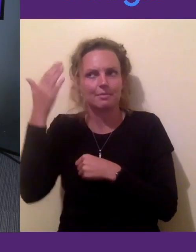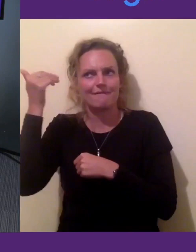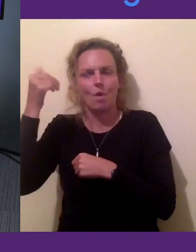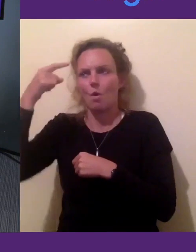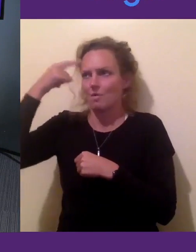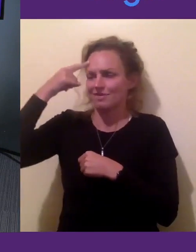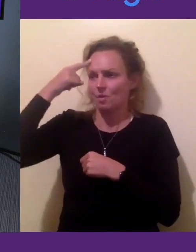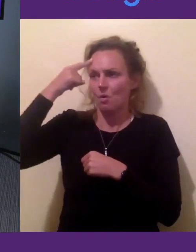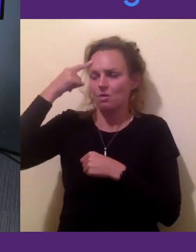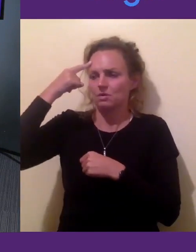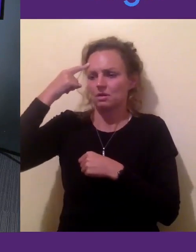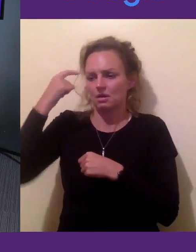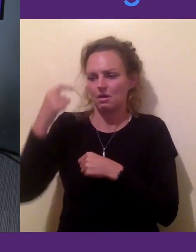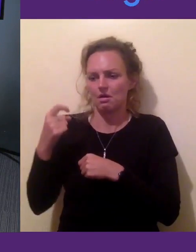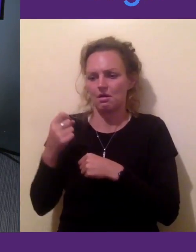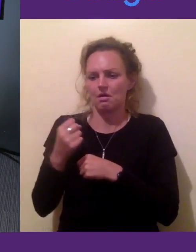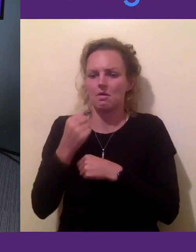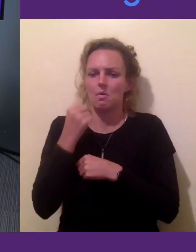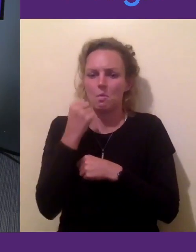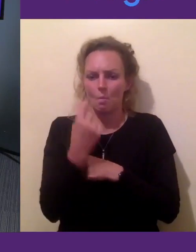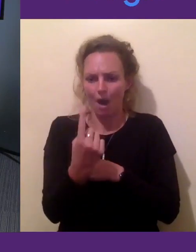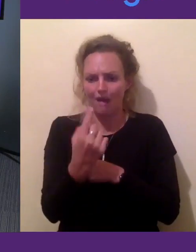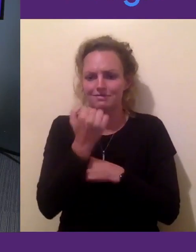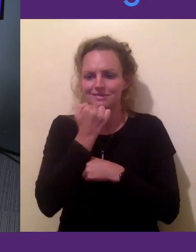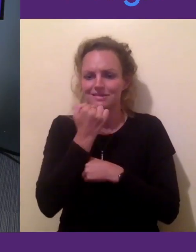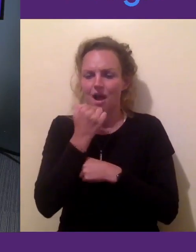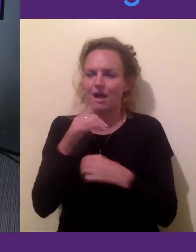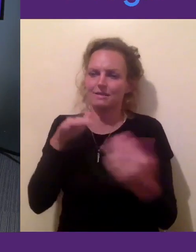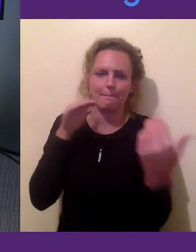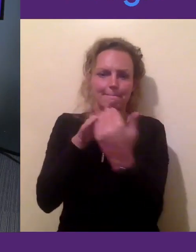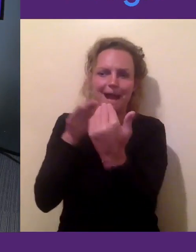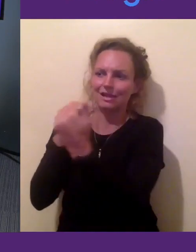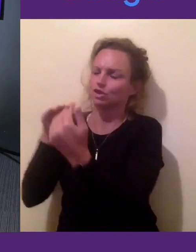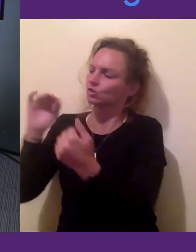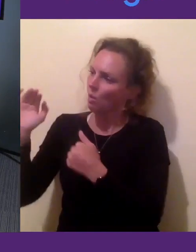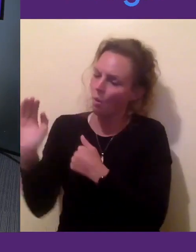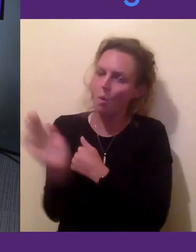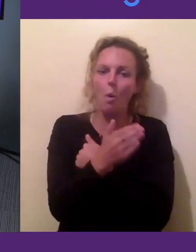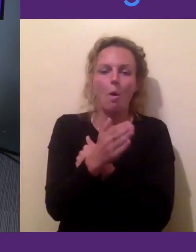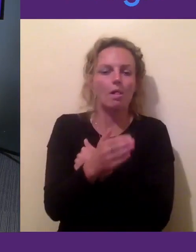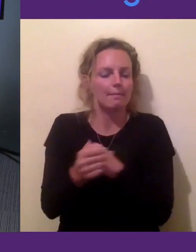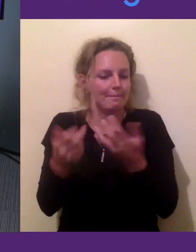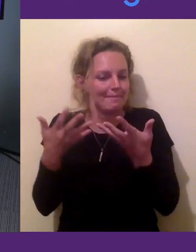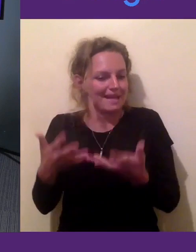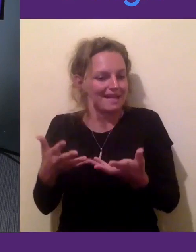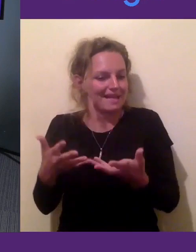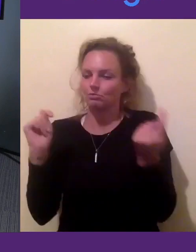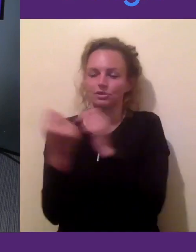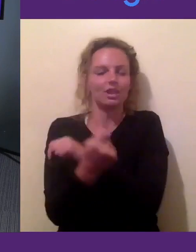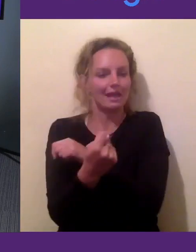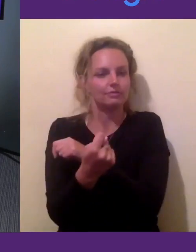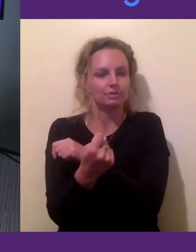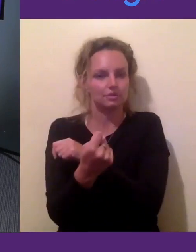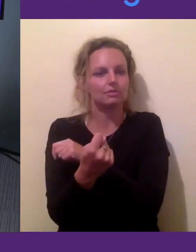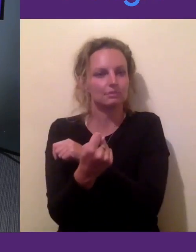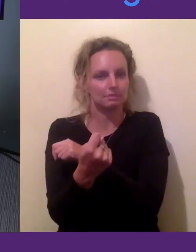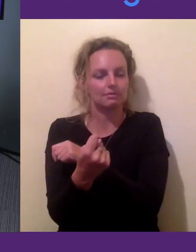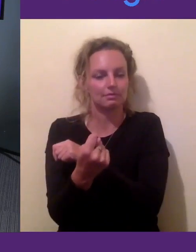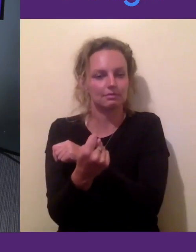one size fits one. The idea of choice. And the question here is looking particularly